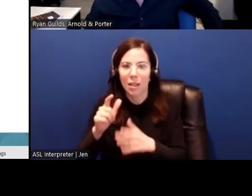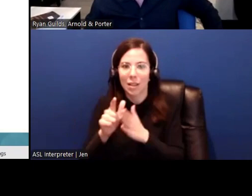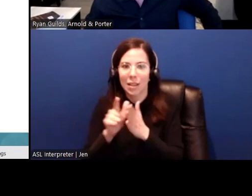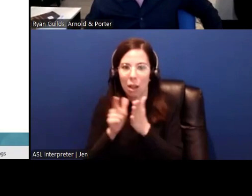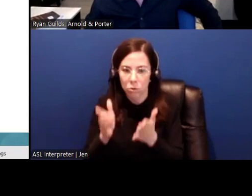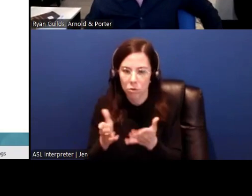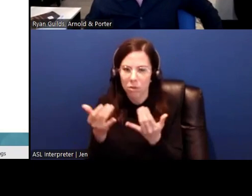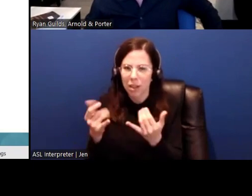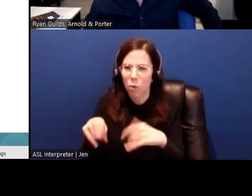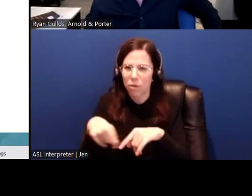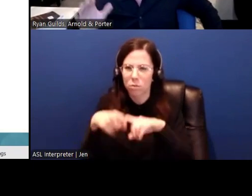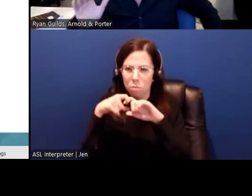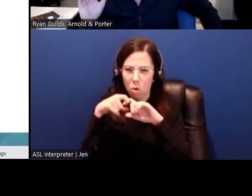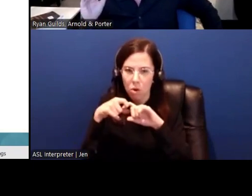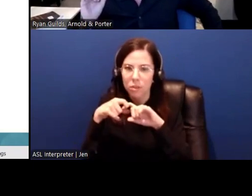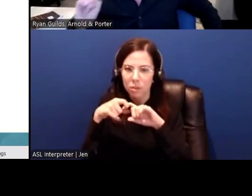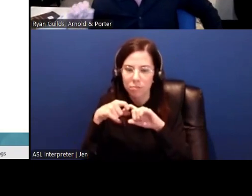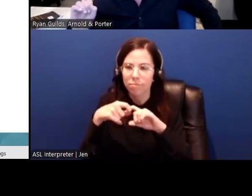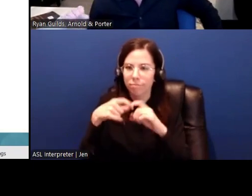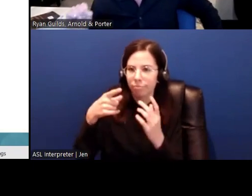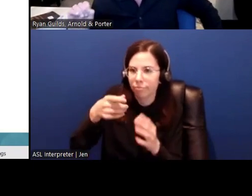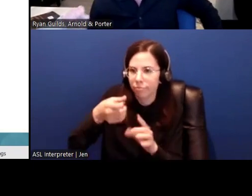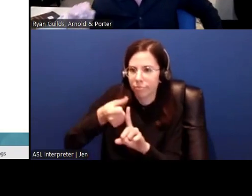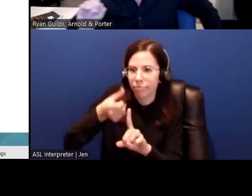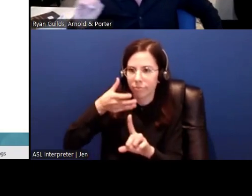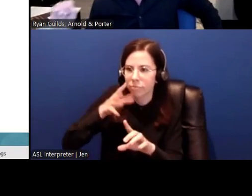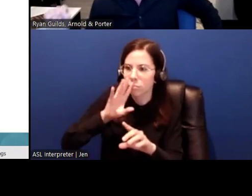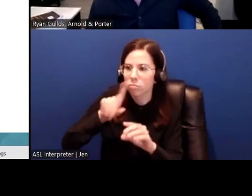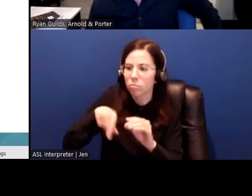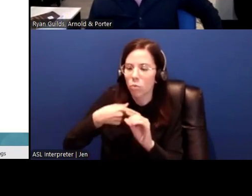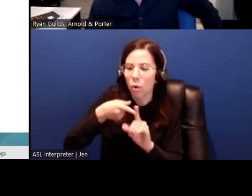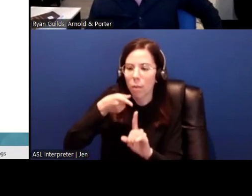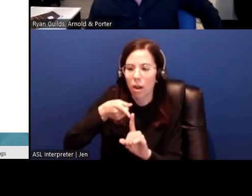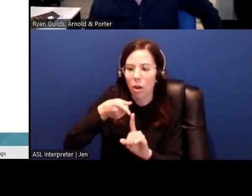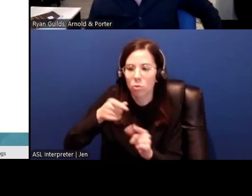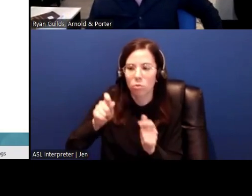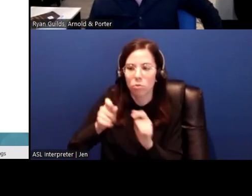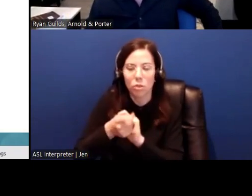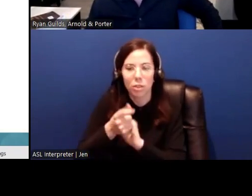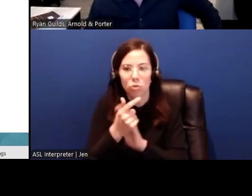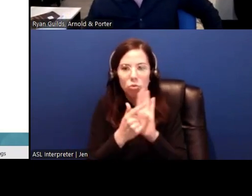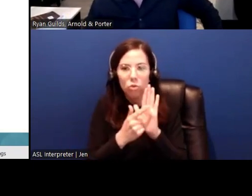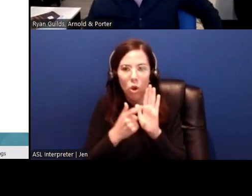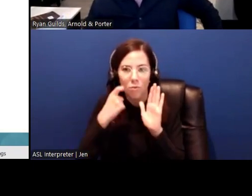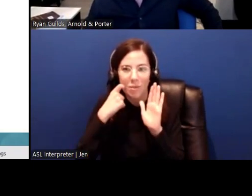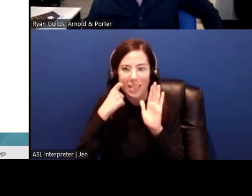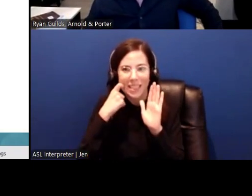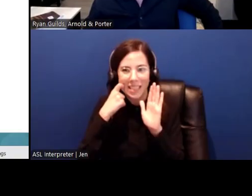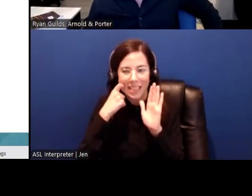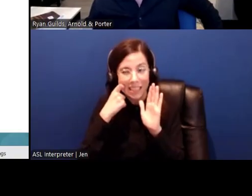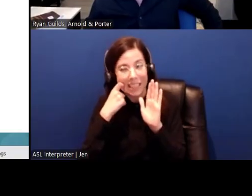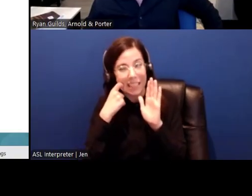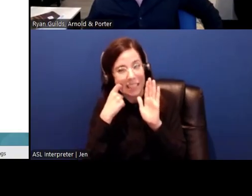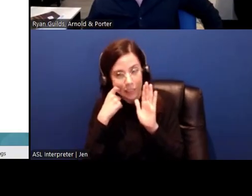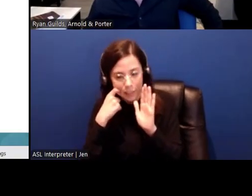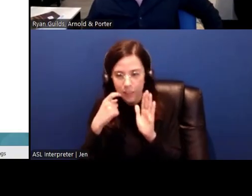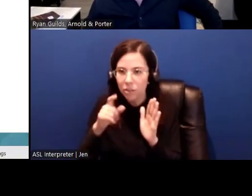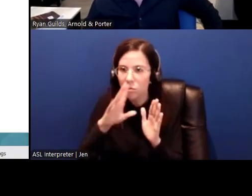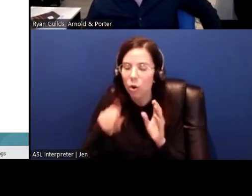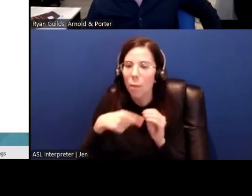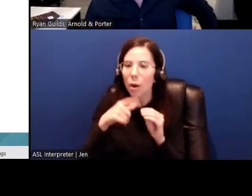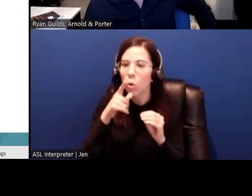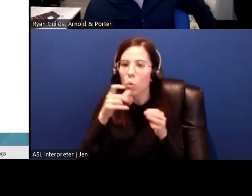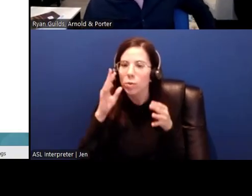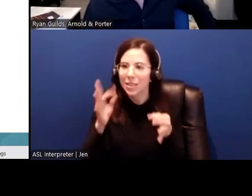for a second and just talk a little bit about the changes in the law recently in terms of who is the